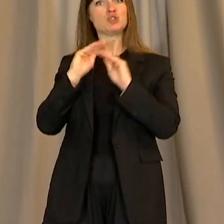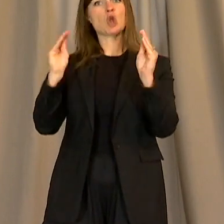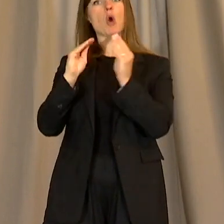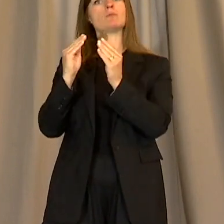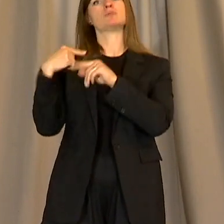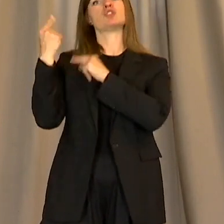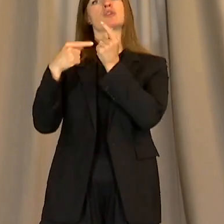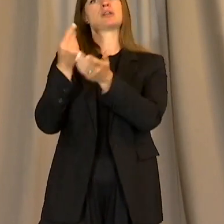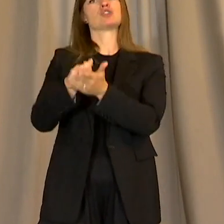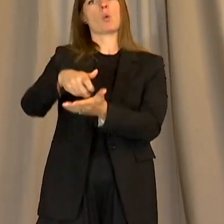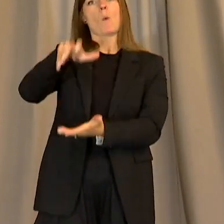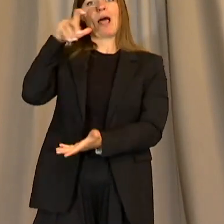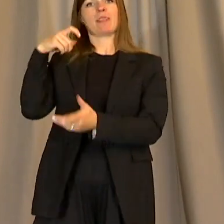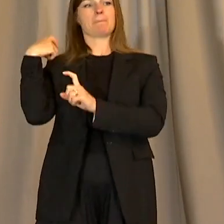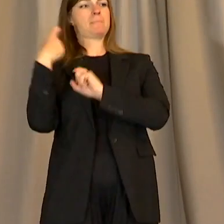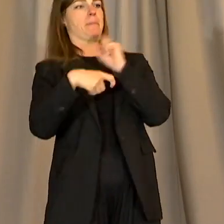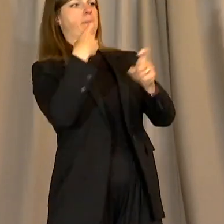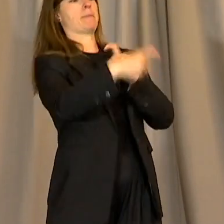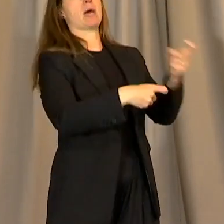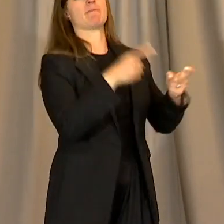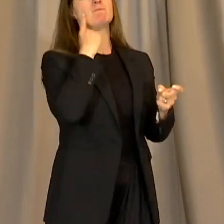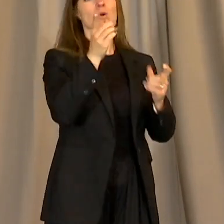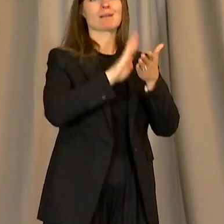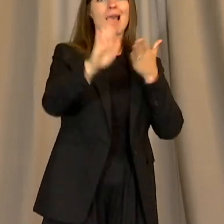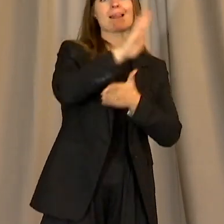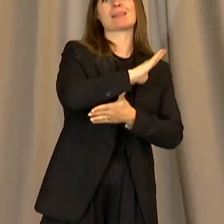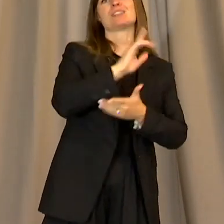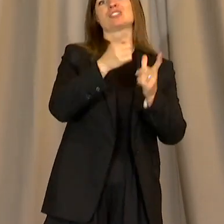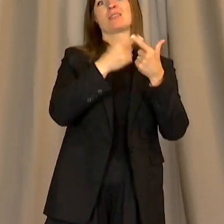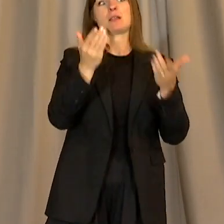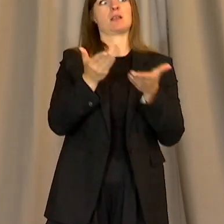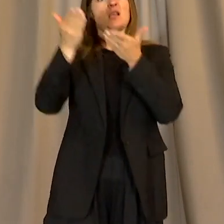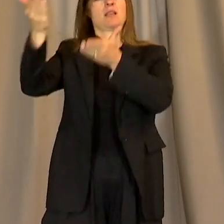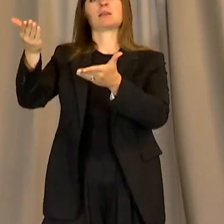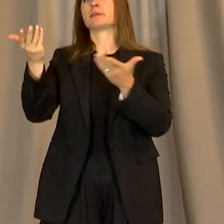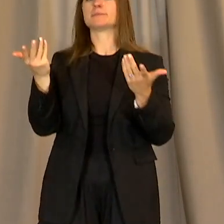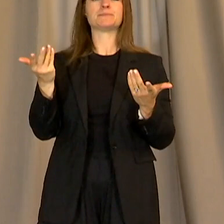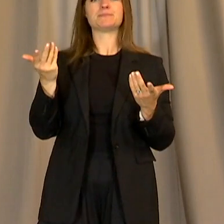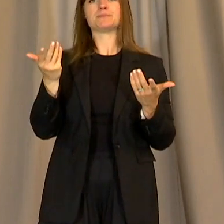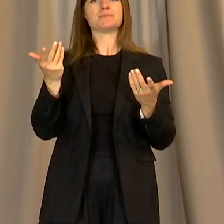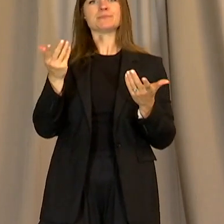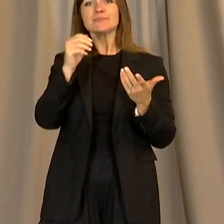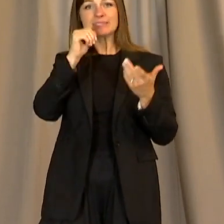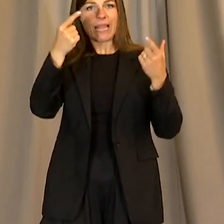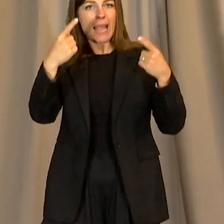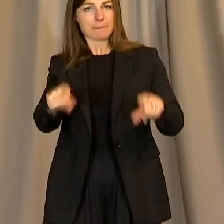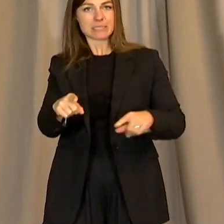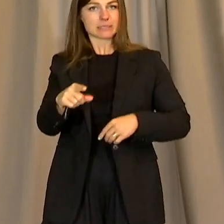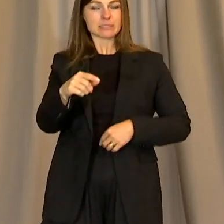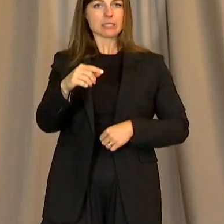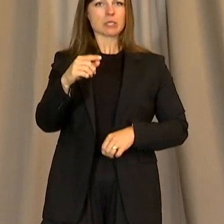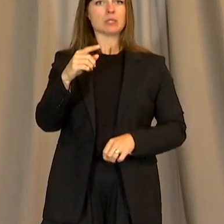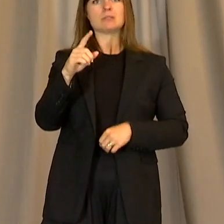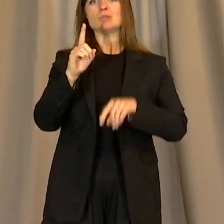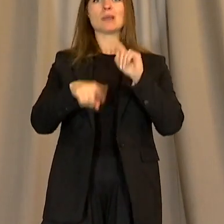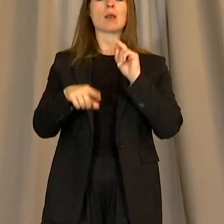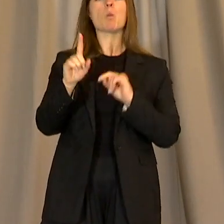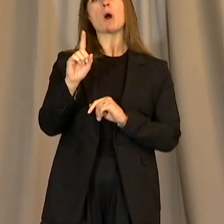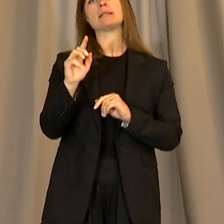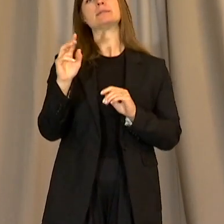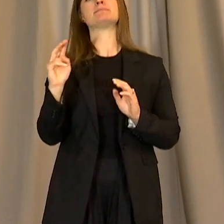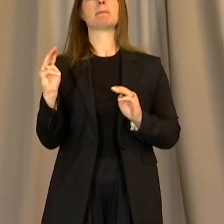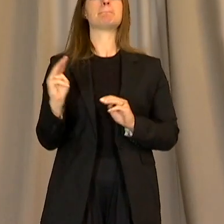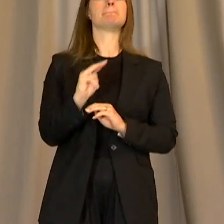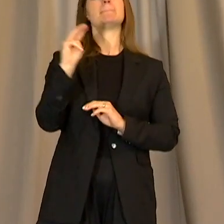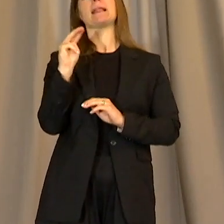from with them to when they go to college and when they get lifted, who are not gonna get a small $1 million loan to start their